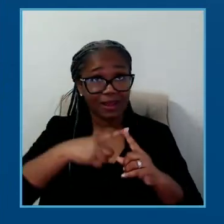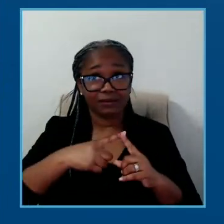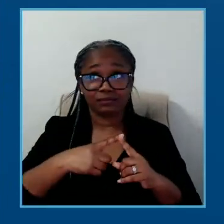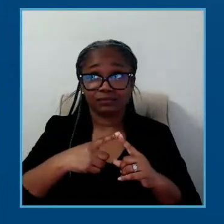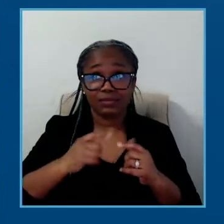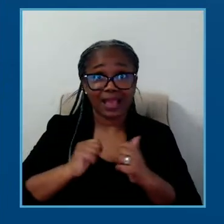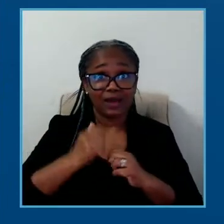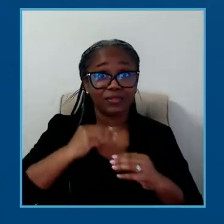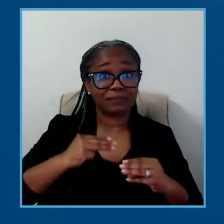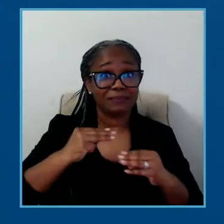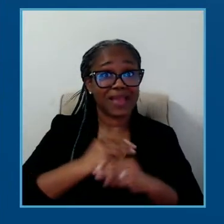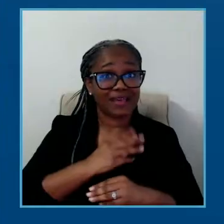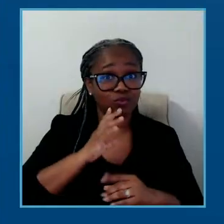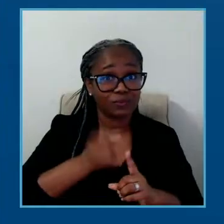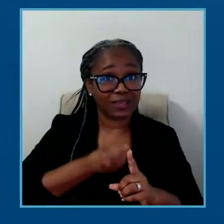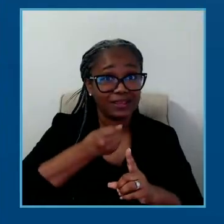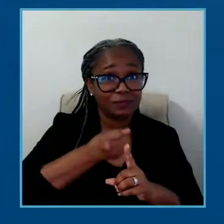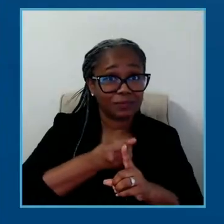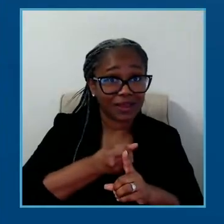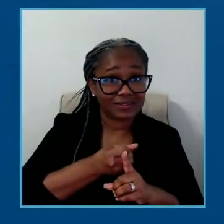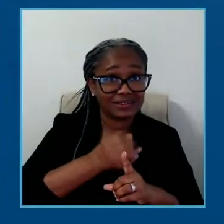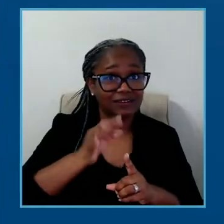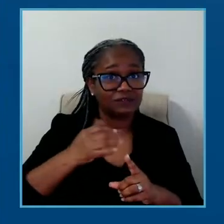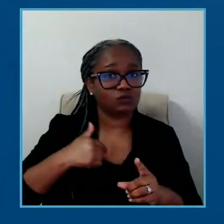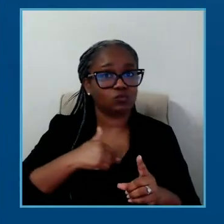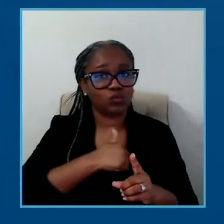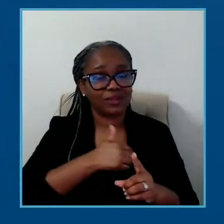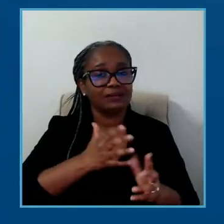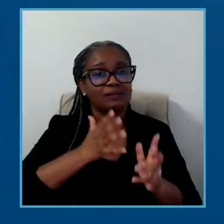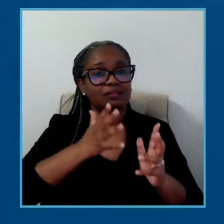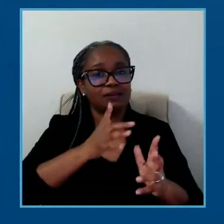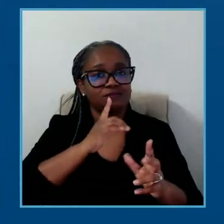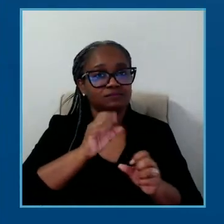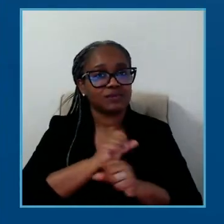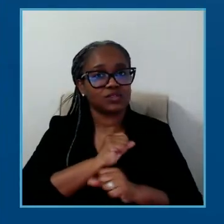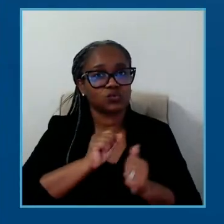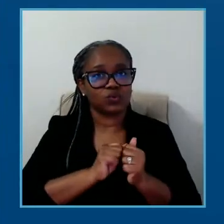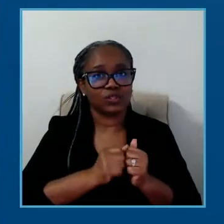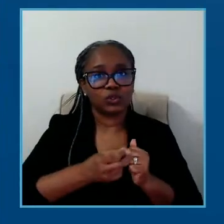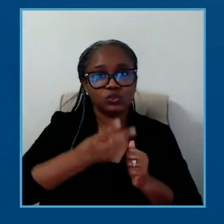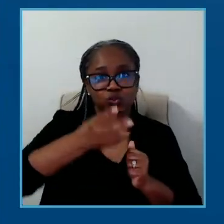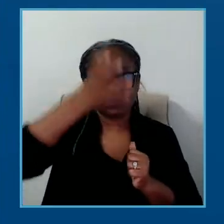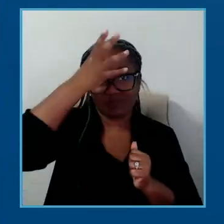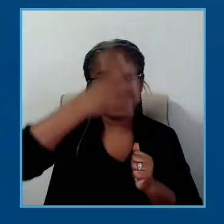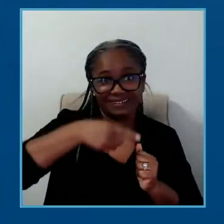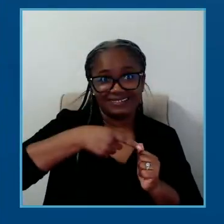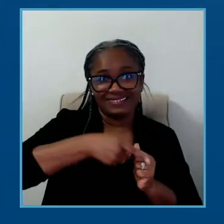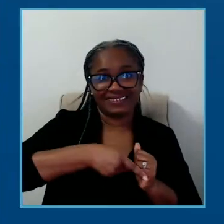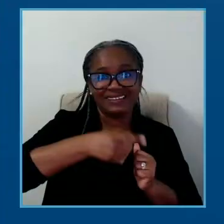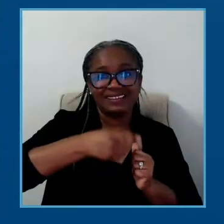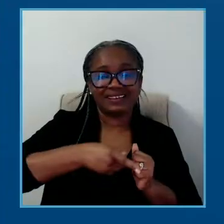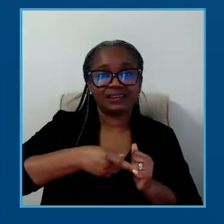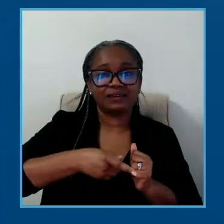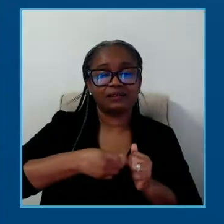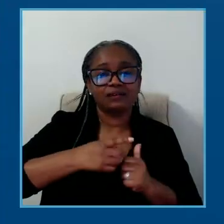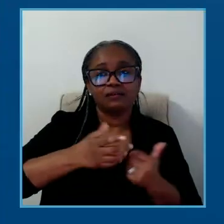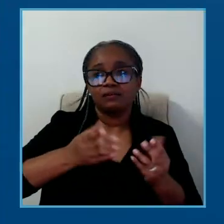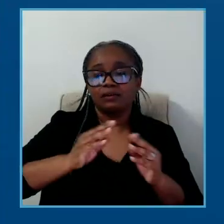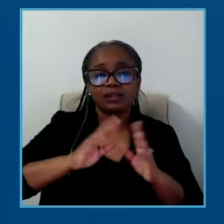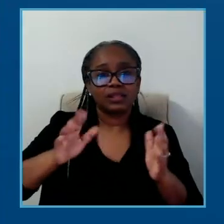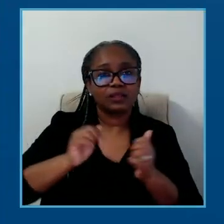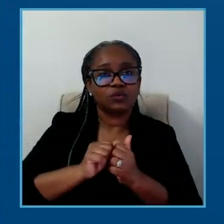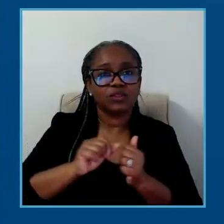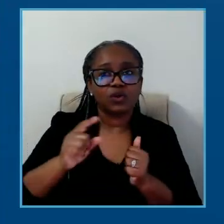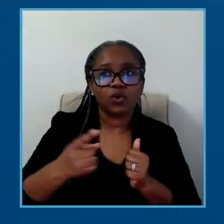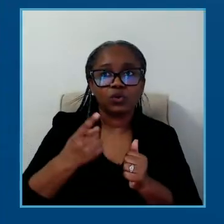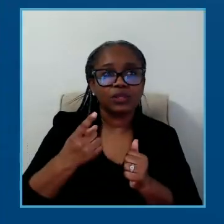men competing on those 400 ballots. Obviously, with only two candidates, unless there's an absolute tie, which would